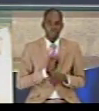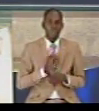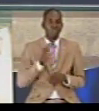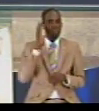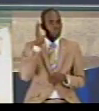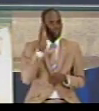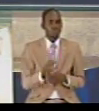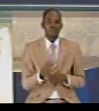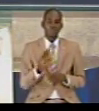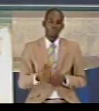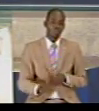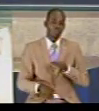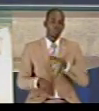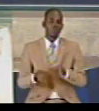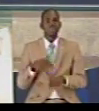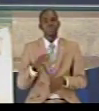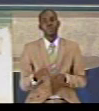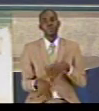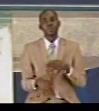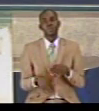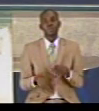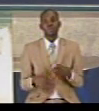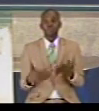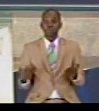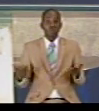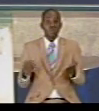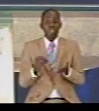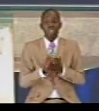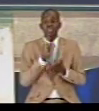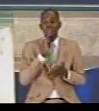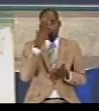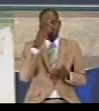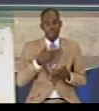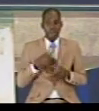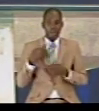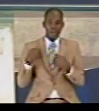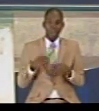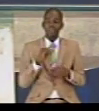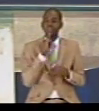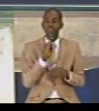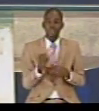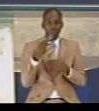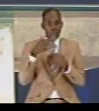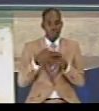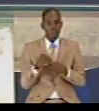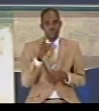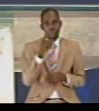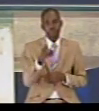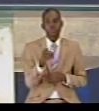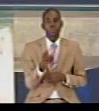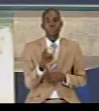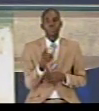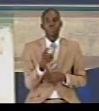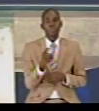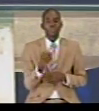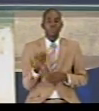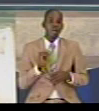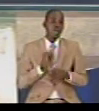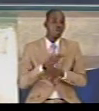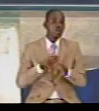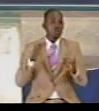should walk. Says, that's why I pant after you. That's why I thirst after you. I do not